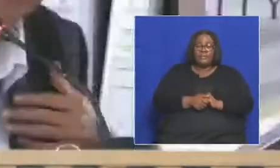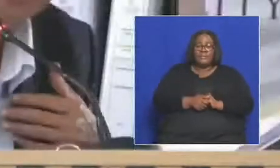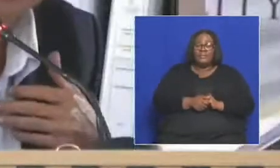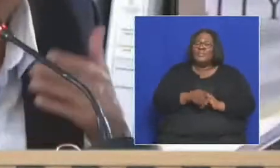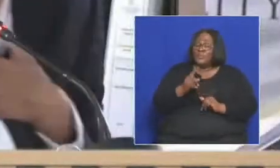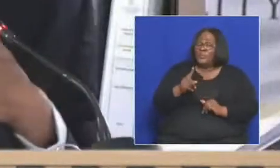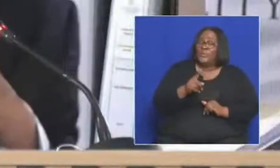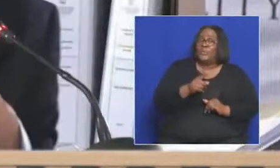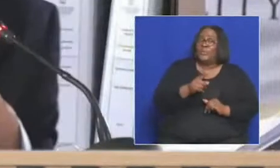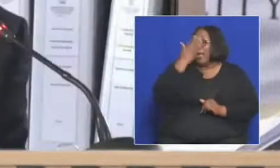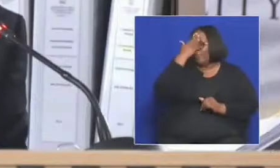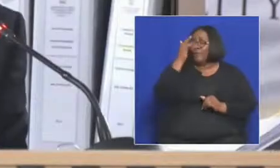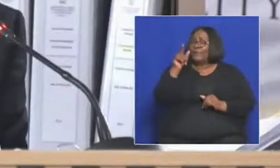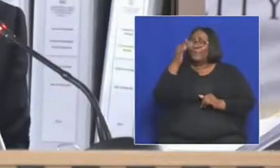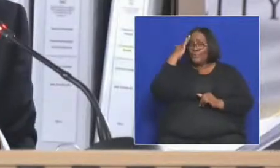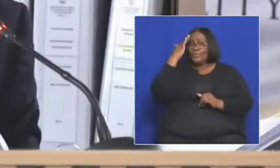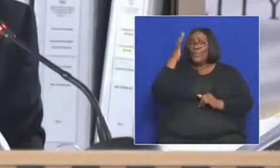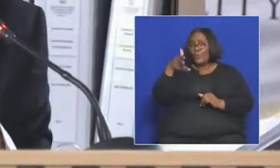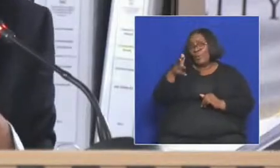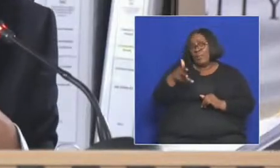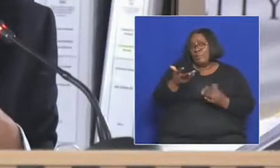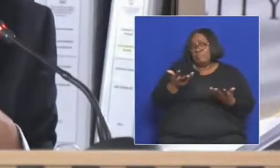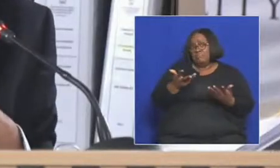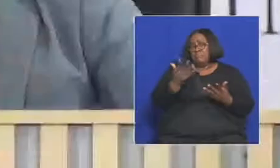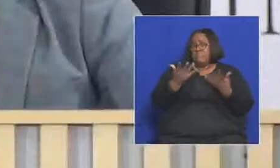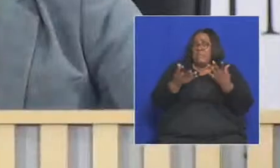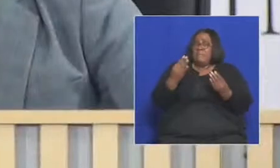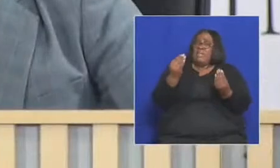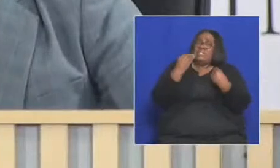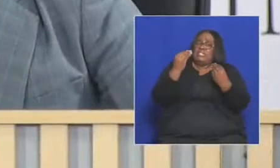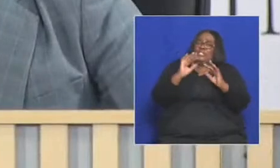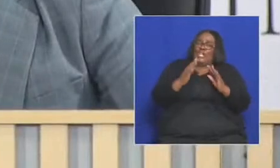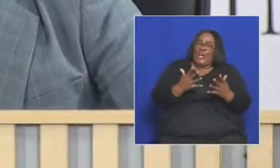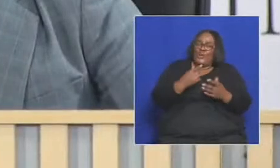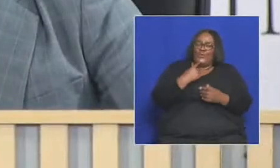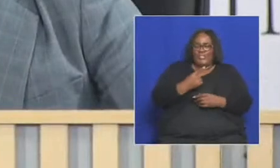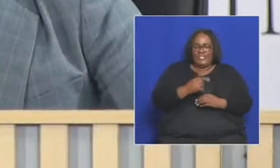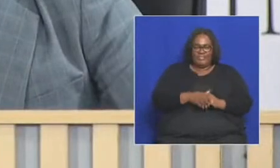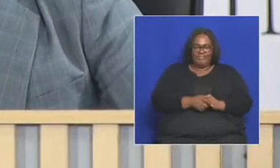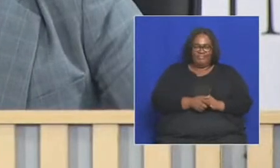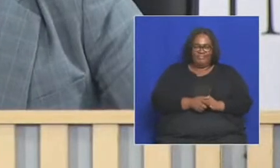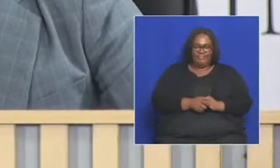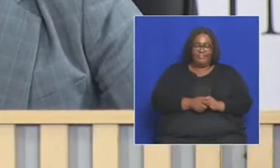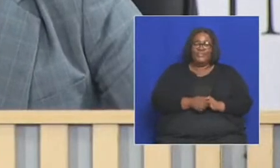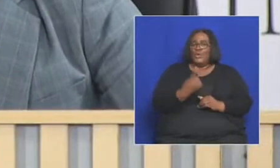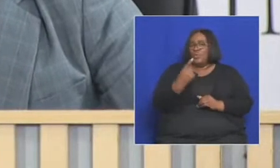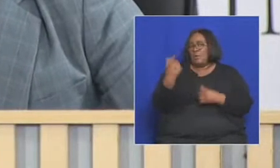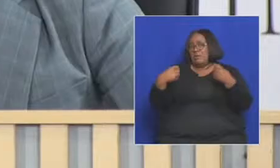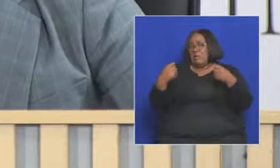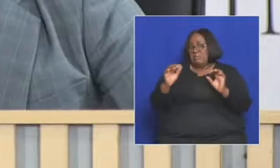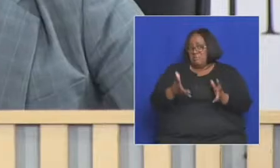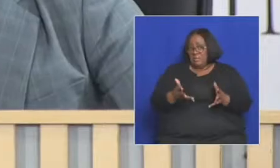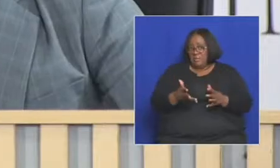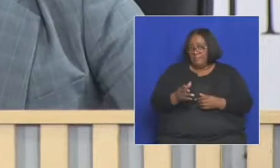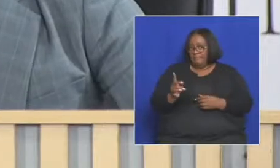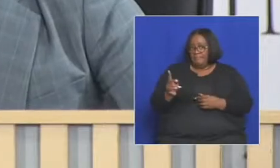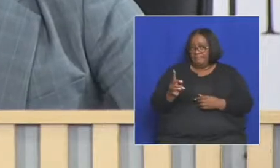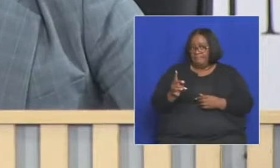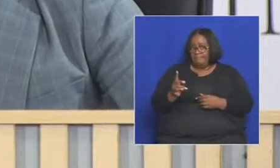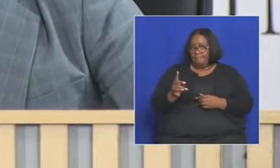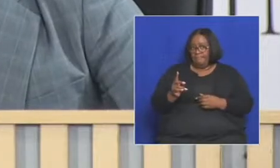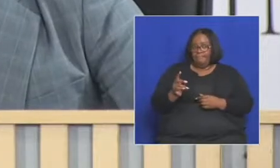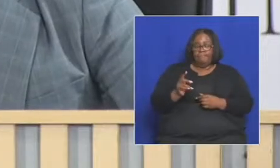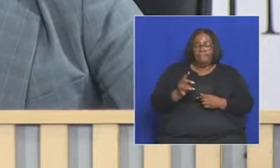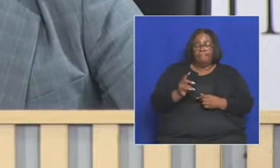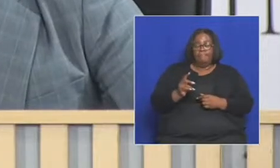an enthusiast. I thought you would know and at least educate us how it's said. Okay. So it was the one car. Yes. Now, beyond